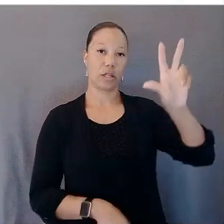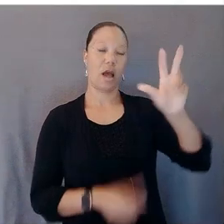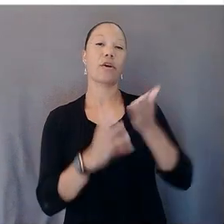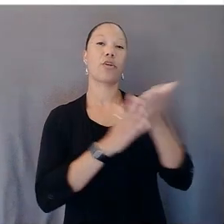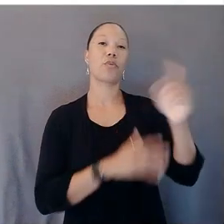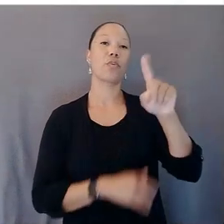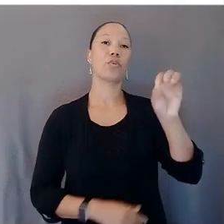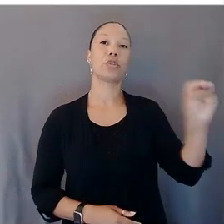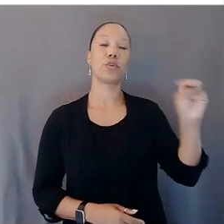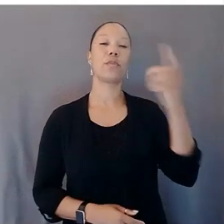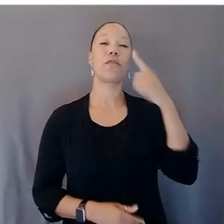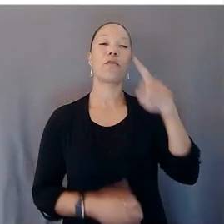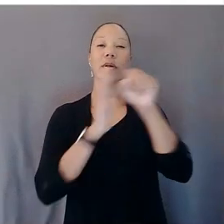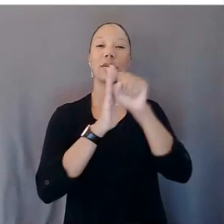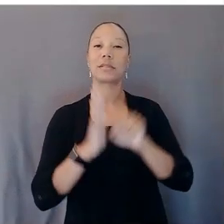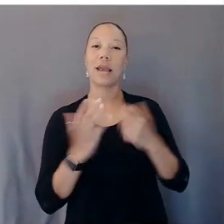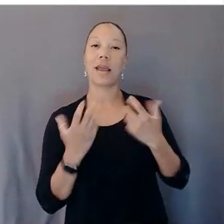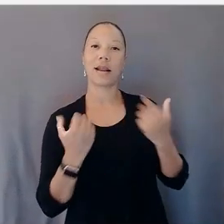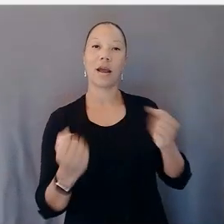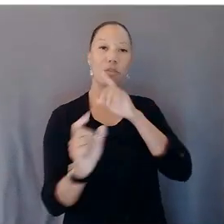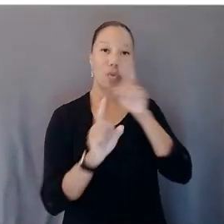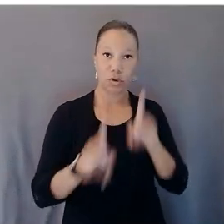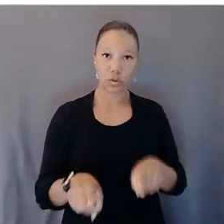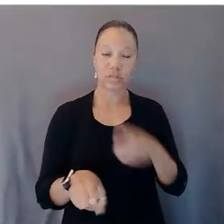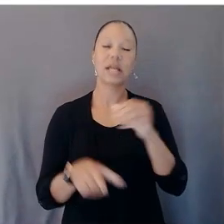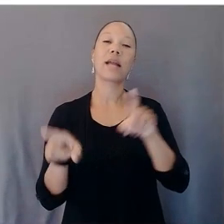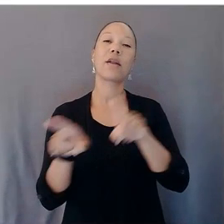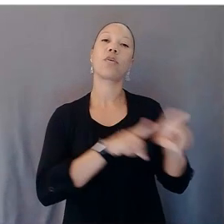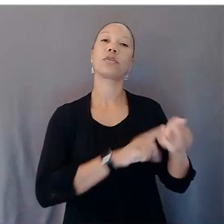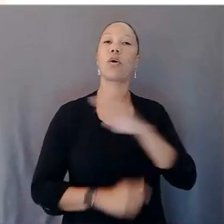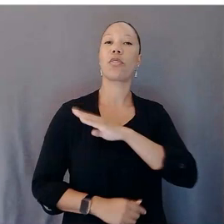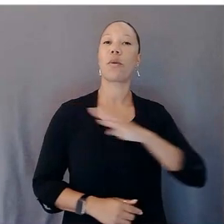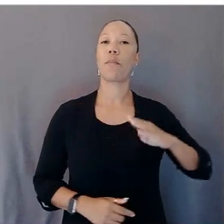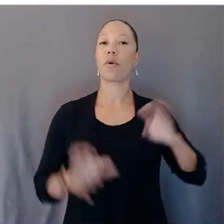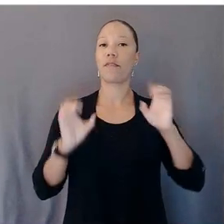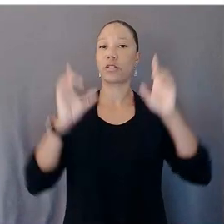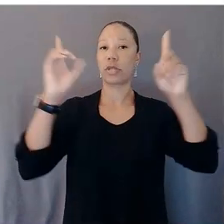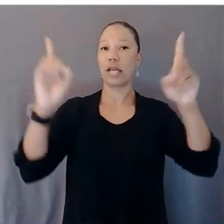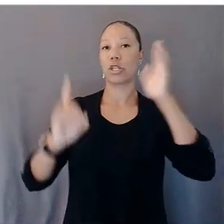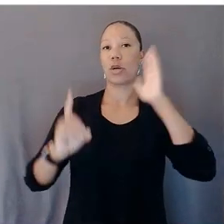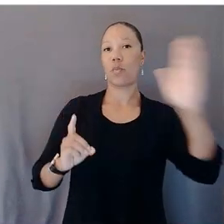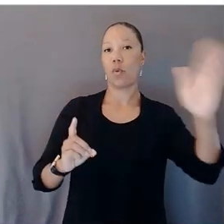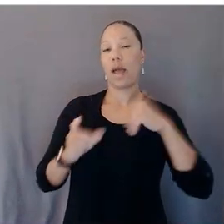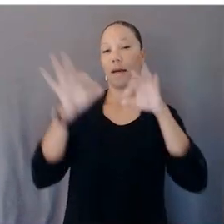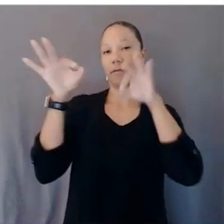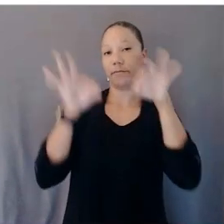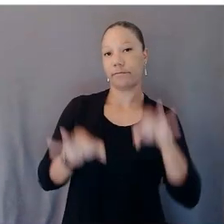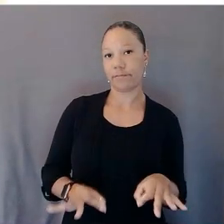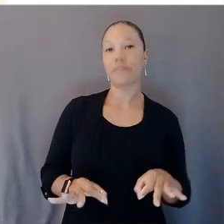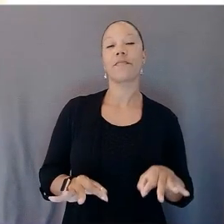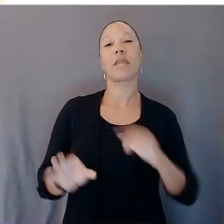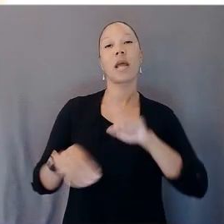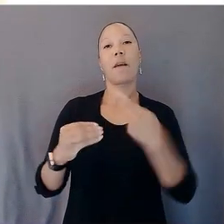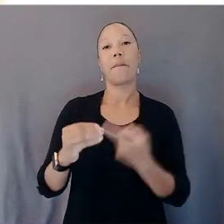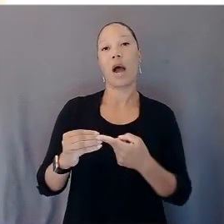state health orders and to provide the Board of Education with a brief introduction of the educational program options for